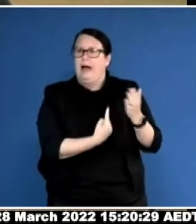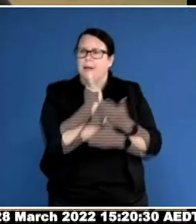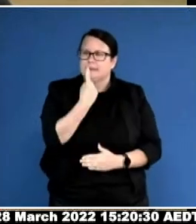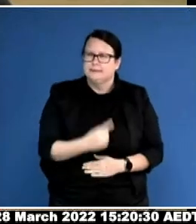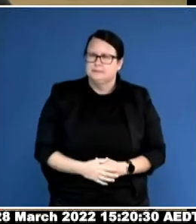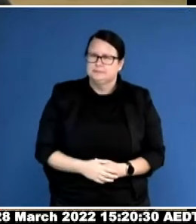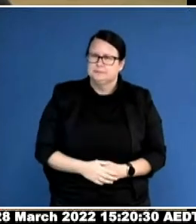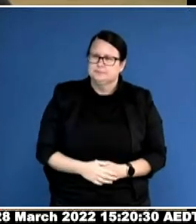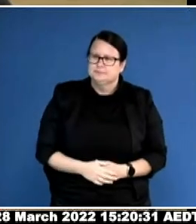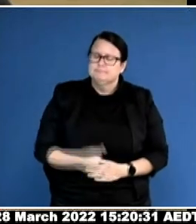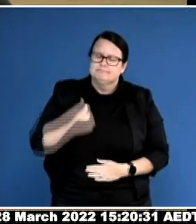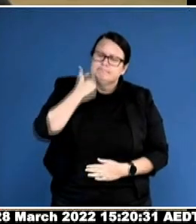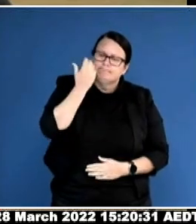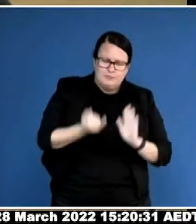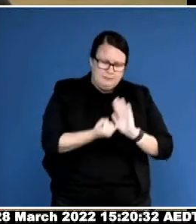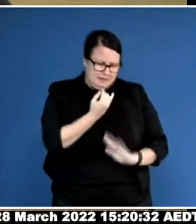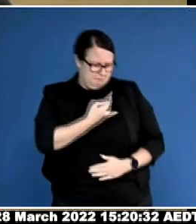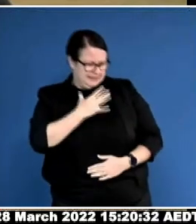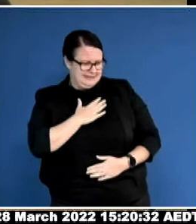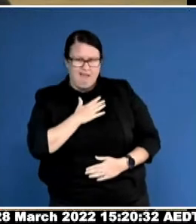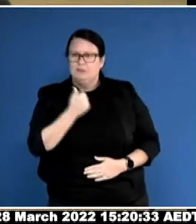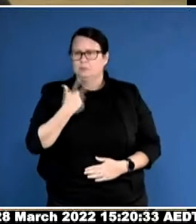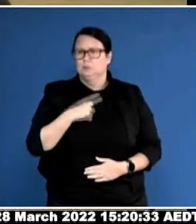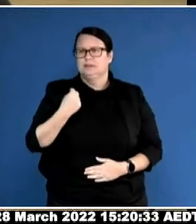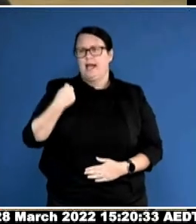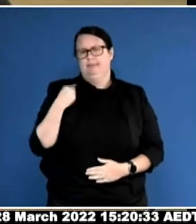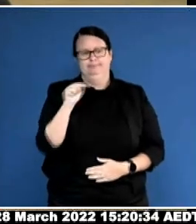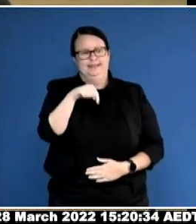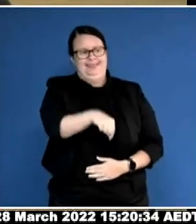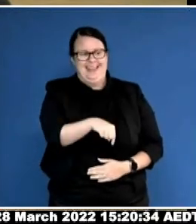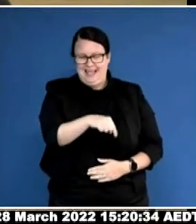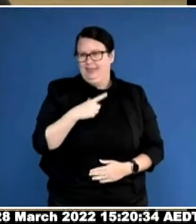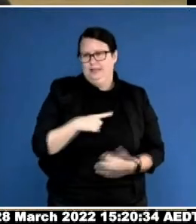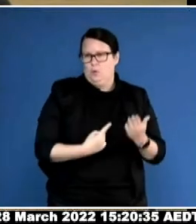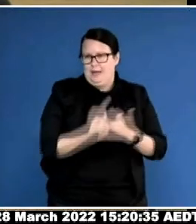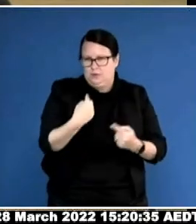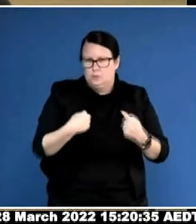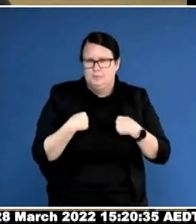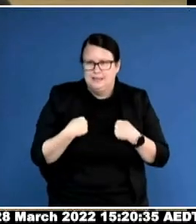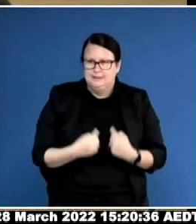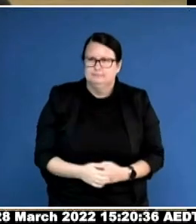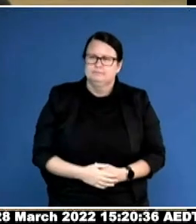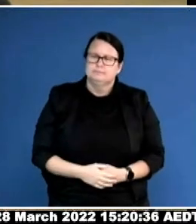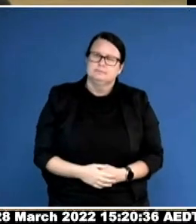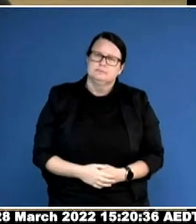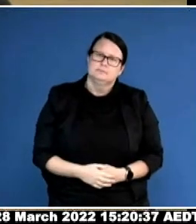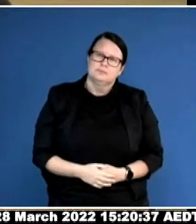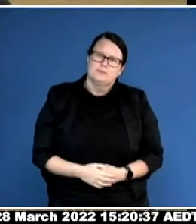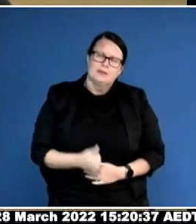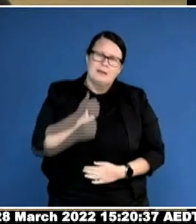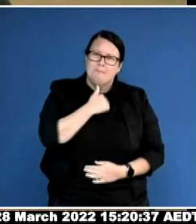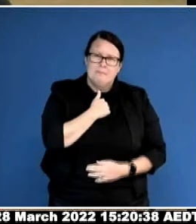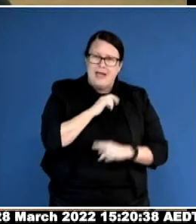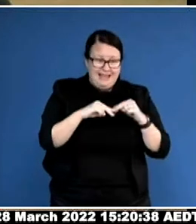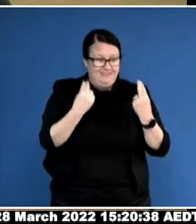I was blaming myself, thinking I'd put myself in that situation. The lack of response from my family didn't give